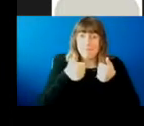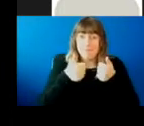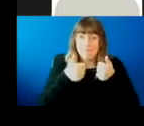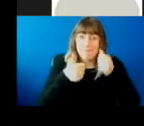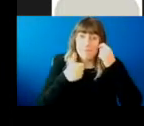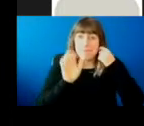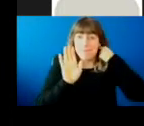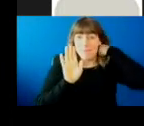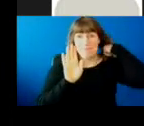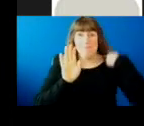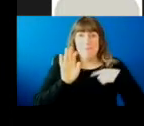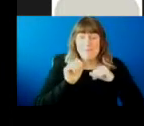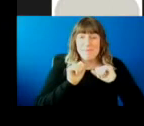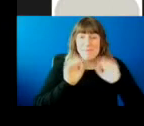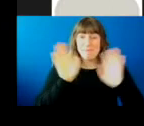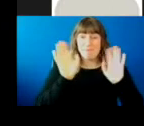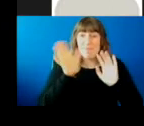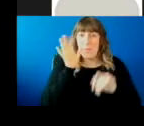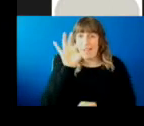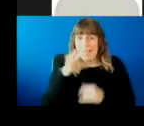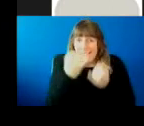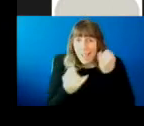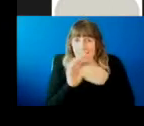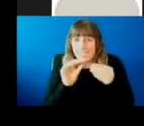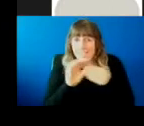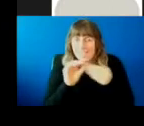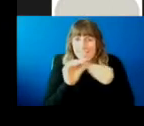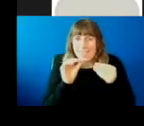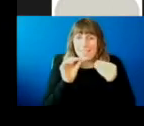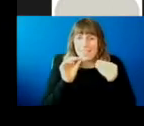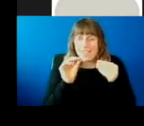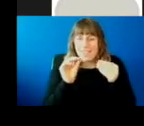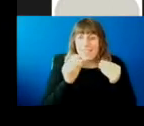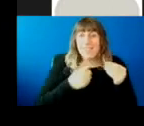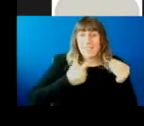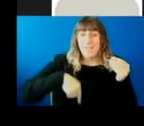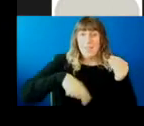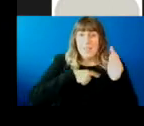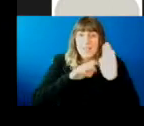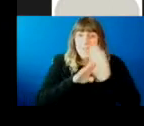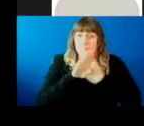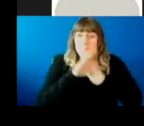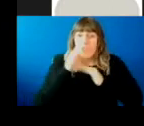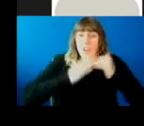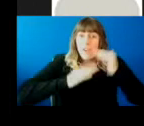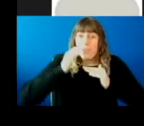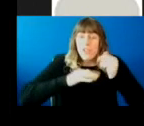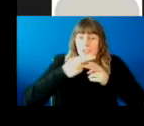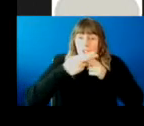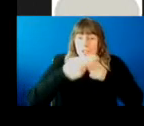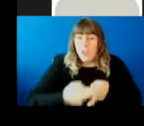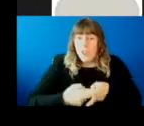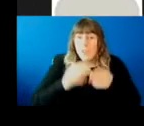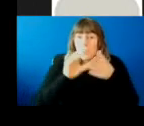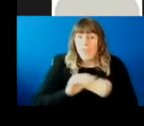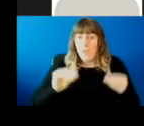Here's one tip I'm going to leave with you. We've developed a structure that we call the story package